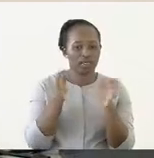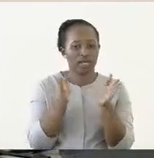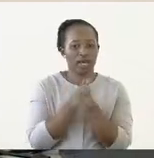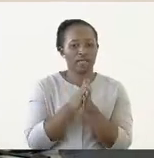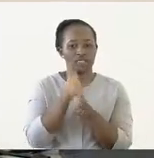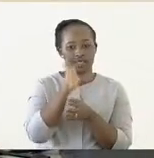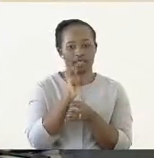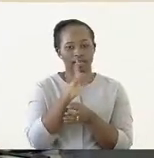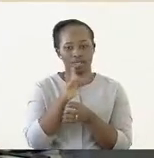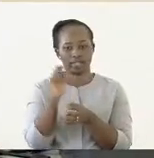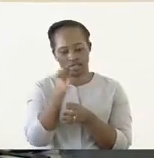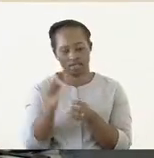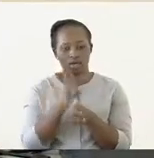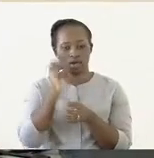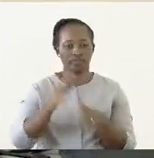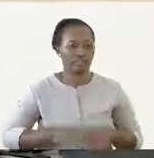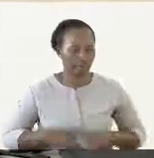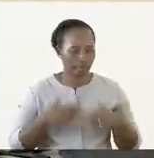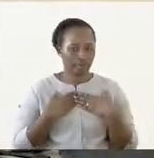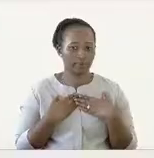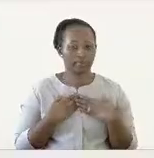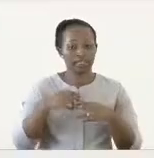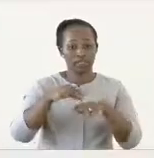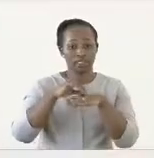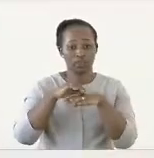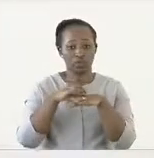as the cells of the body. So the tissues,